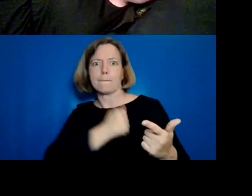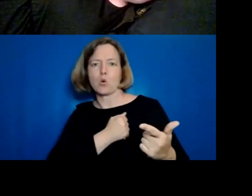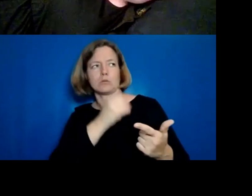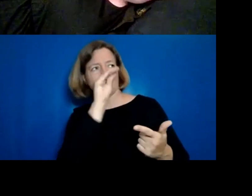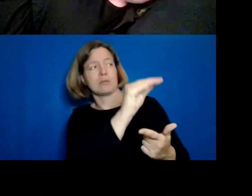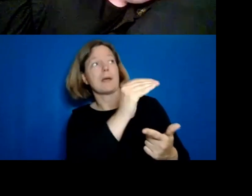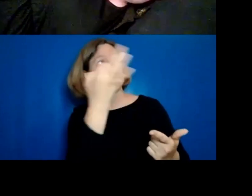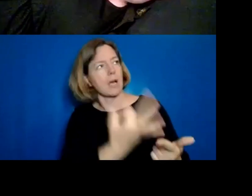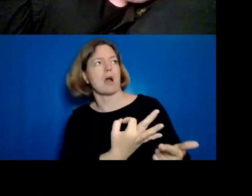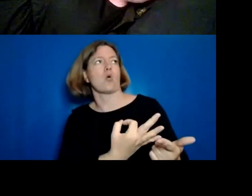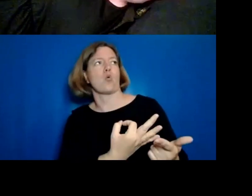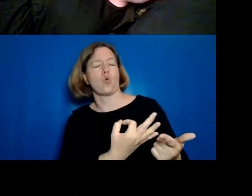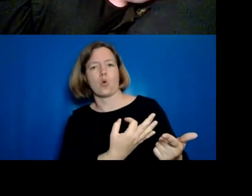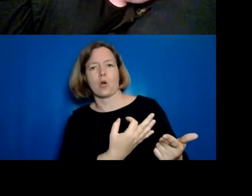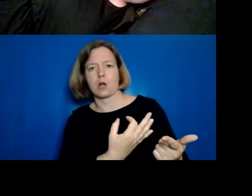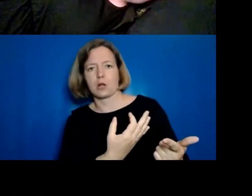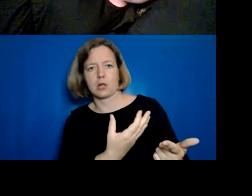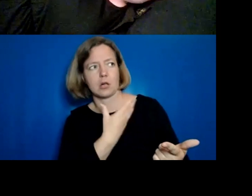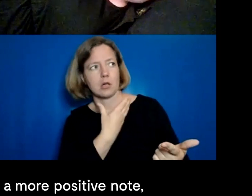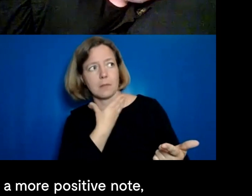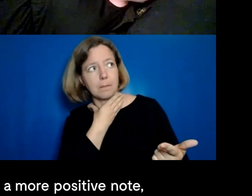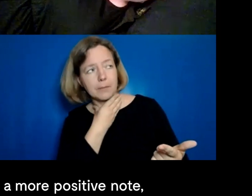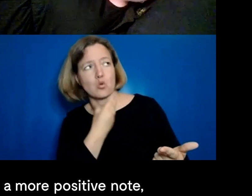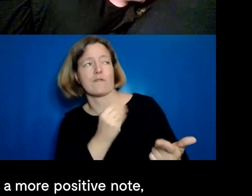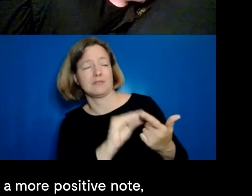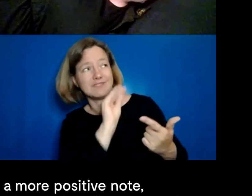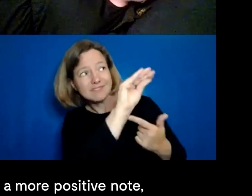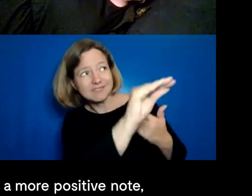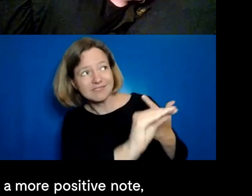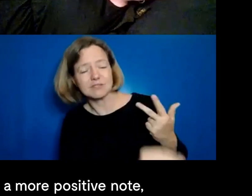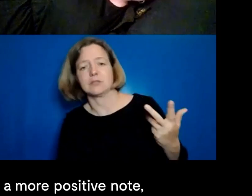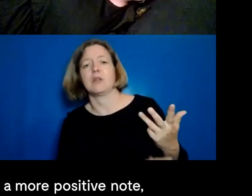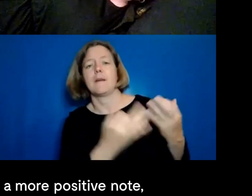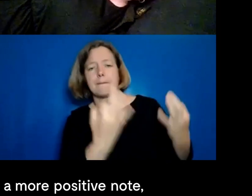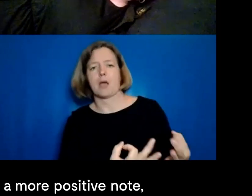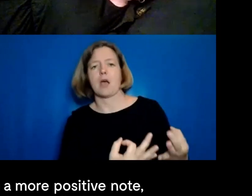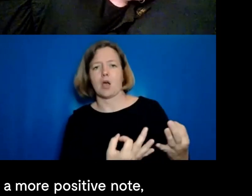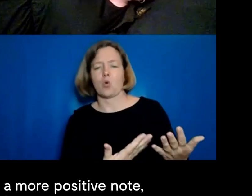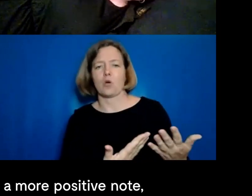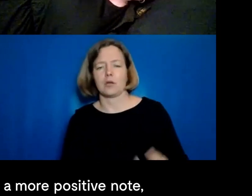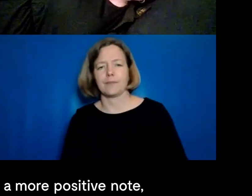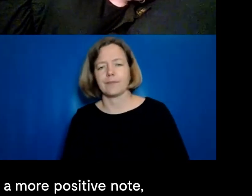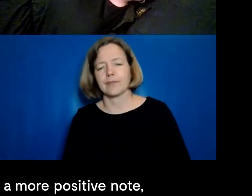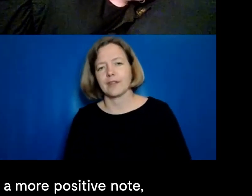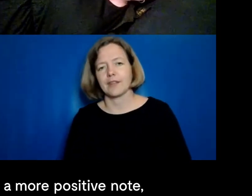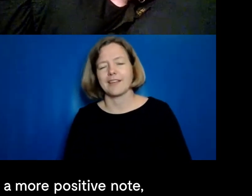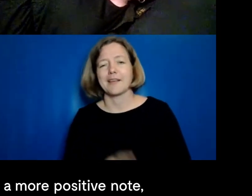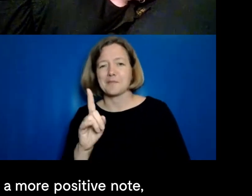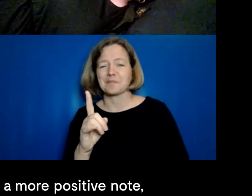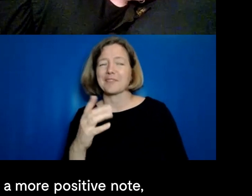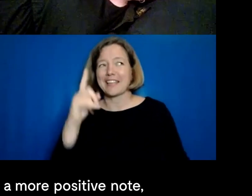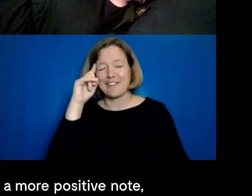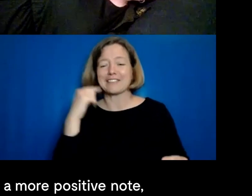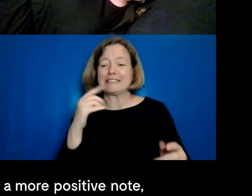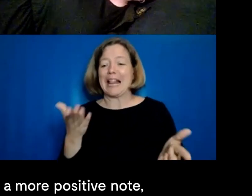to keep in mind as well. And maybe to end it on a more positive note is also then bring